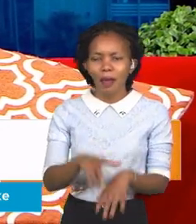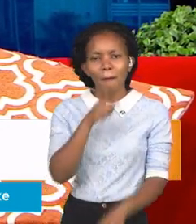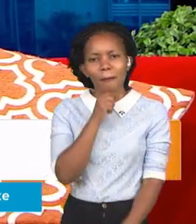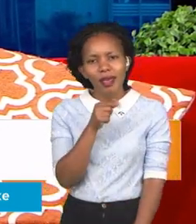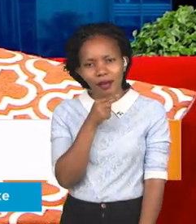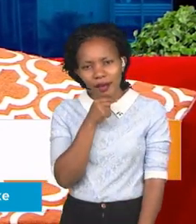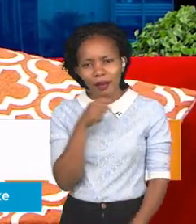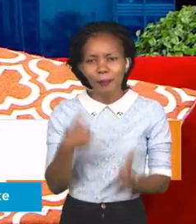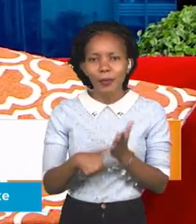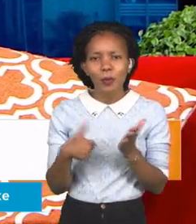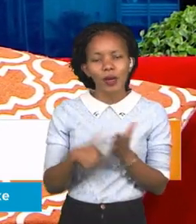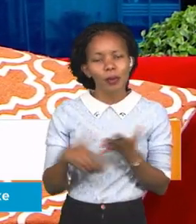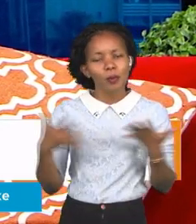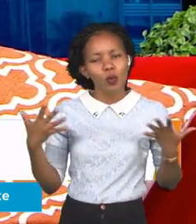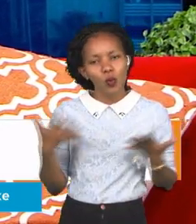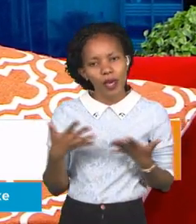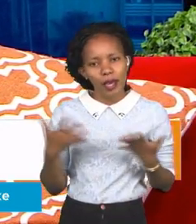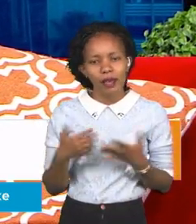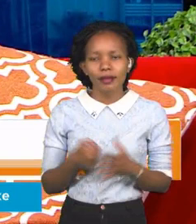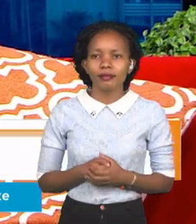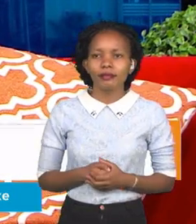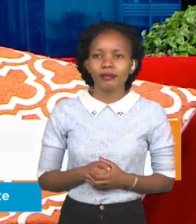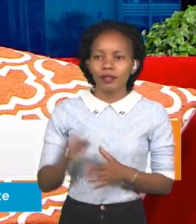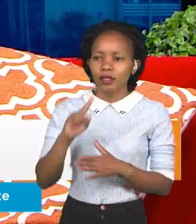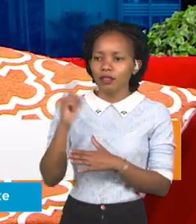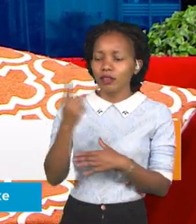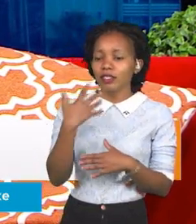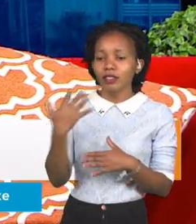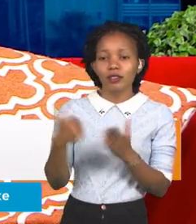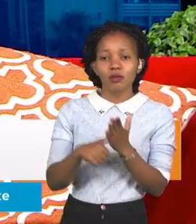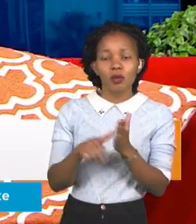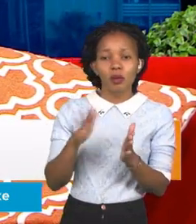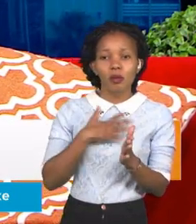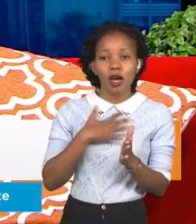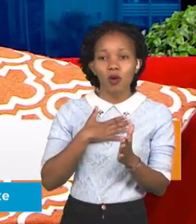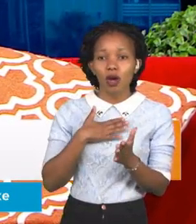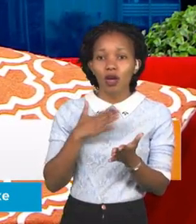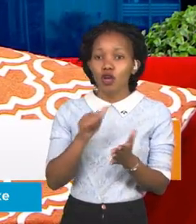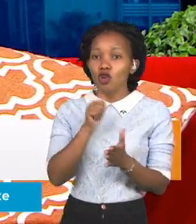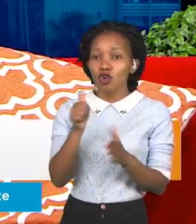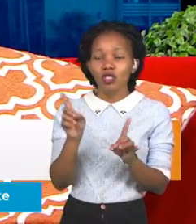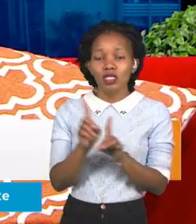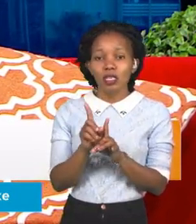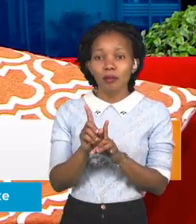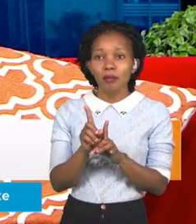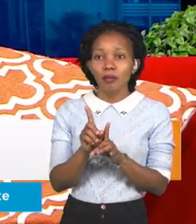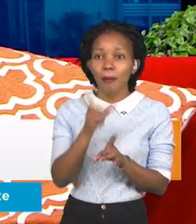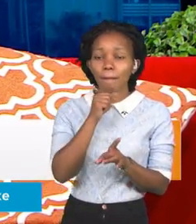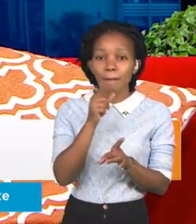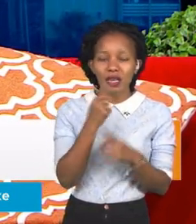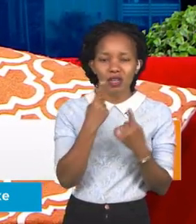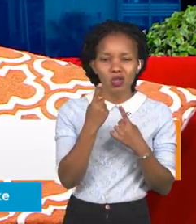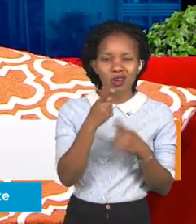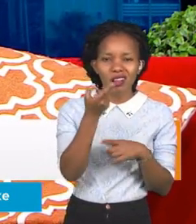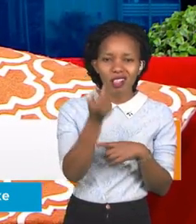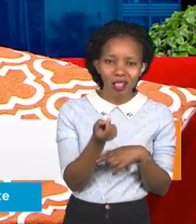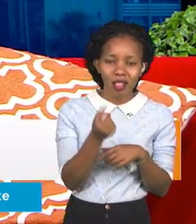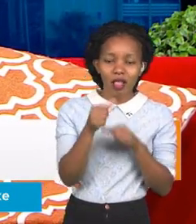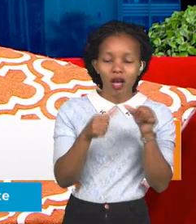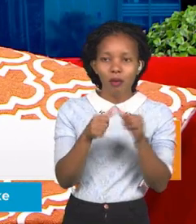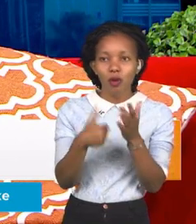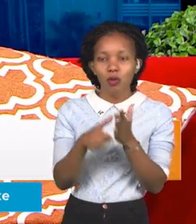what is our problem? The first thing about our problem is that, unlike women, men talk less about their